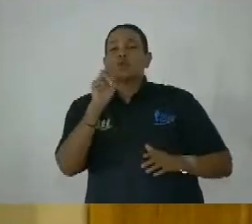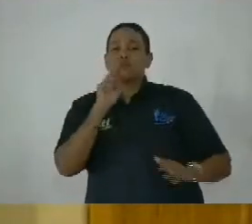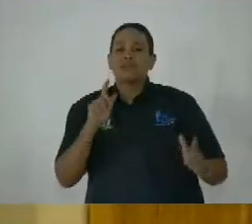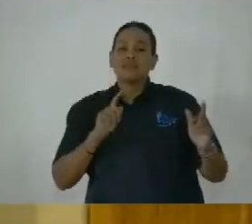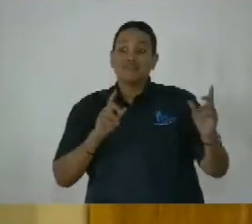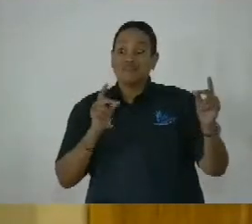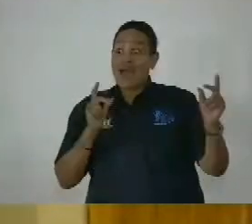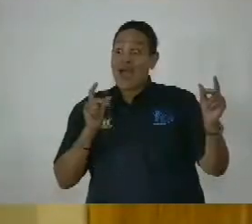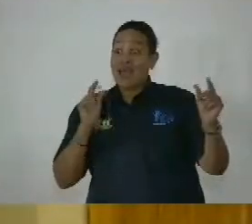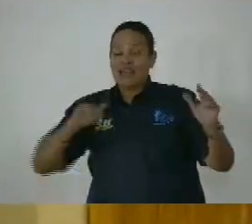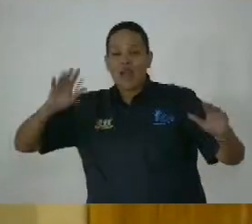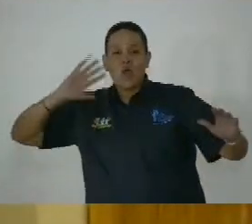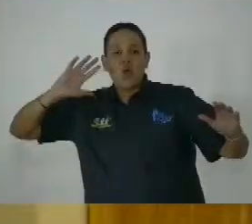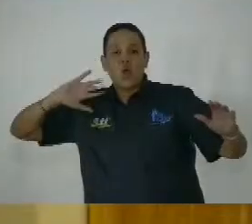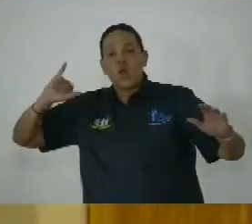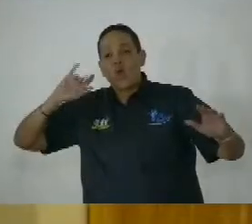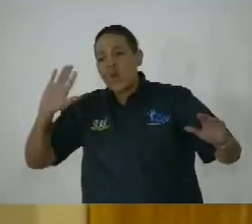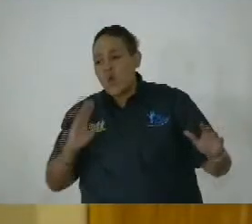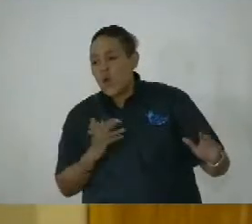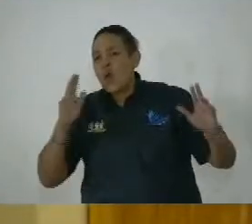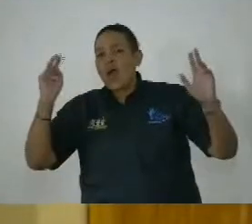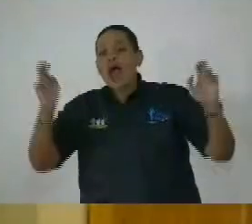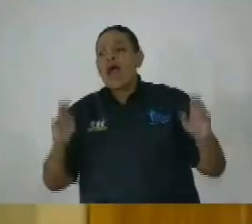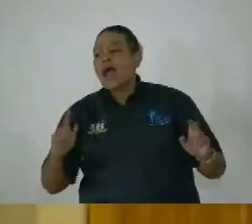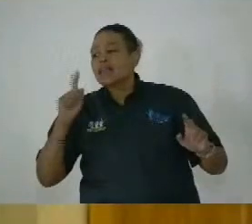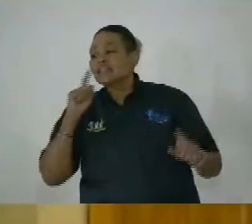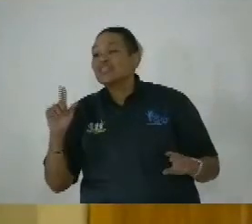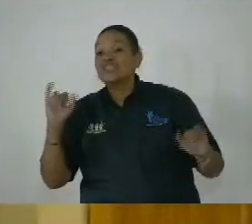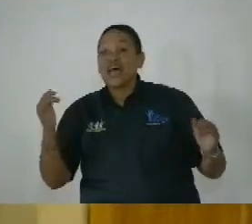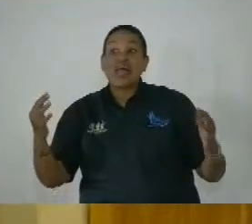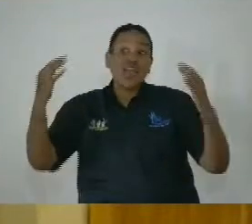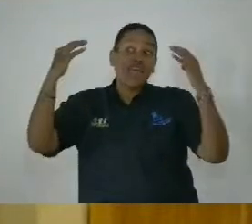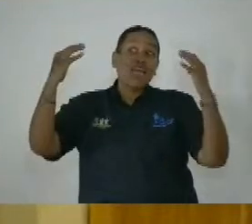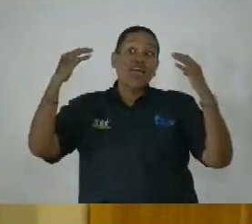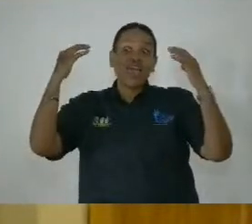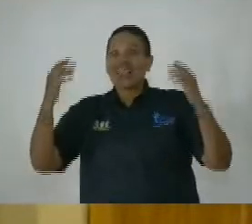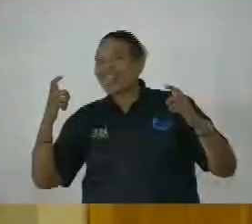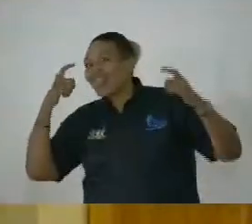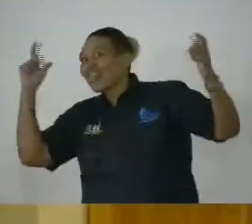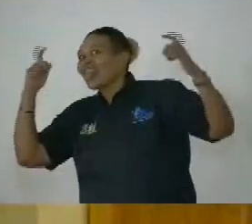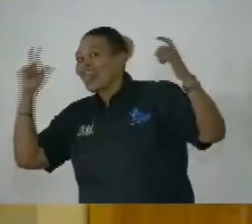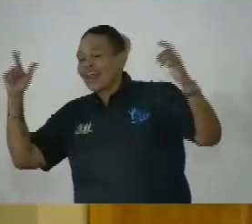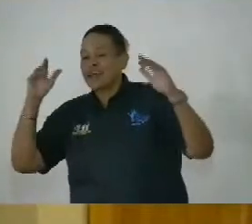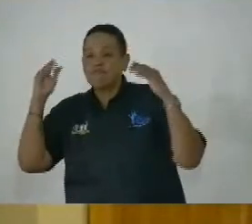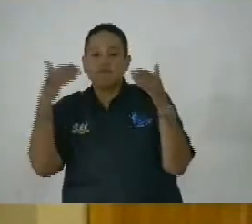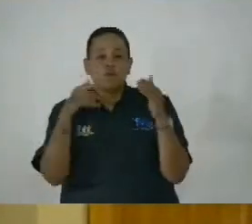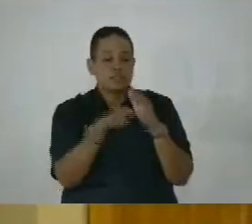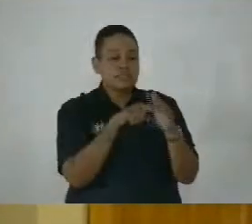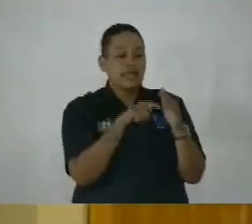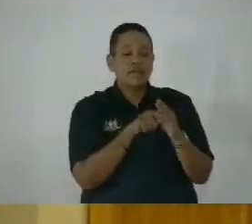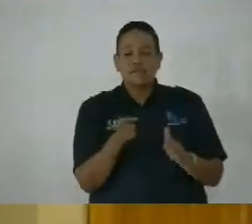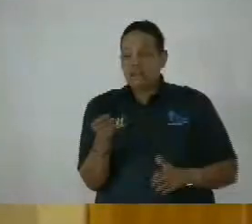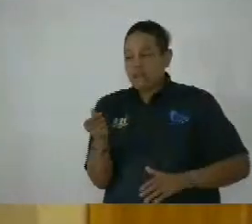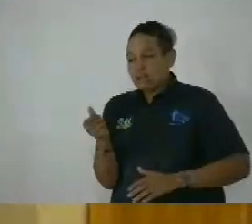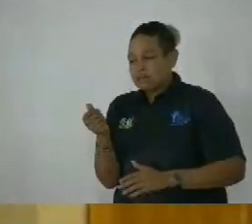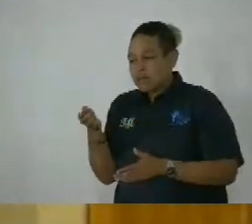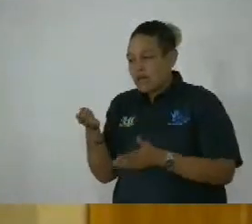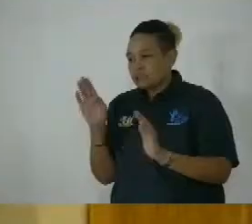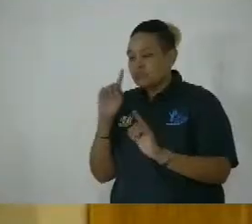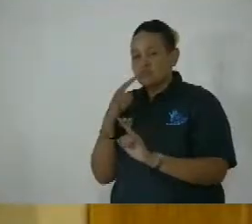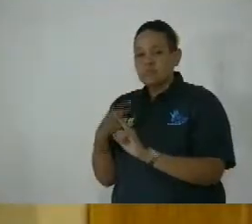than ever. Our headlines are often sensational, focusing on the negative while giving little attention to the